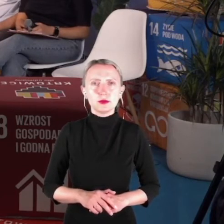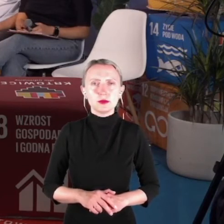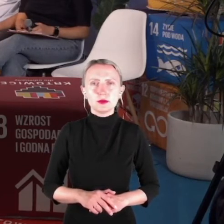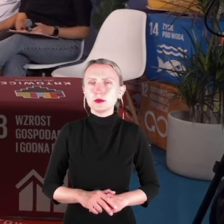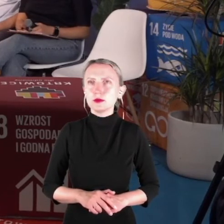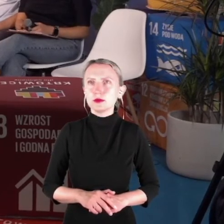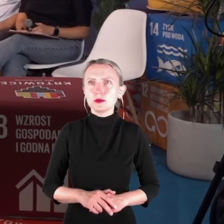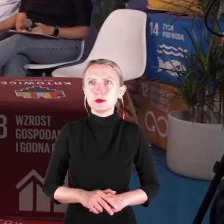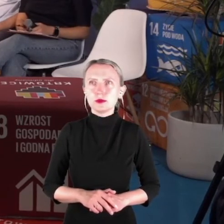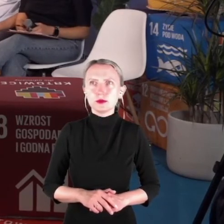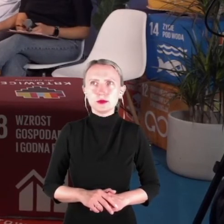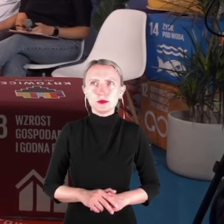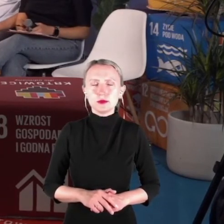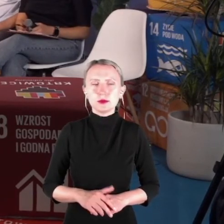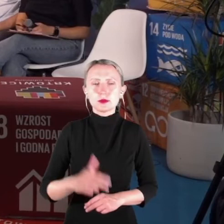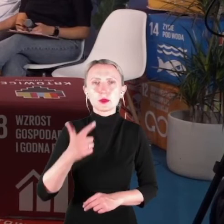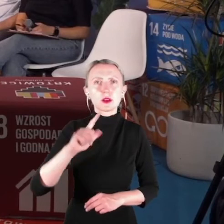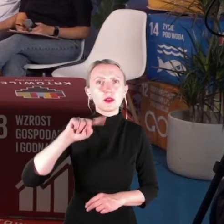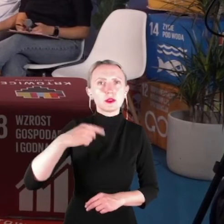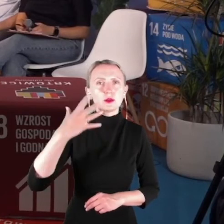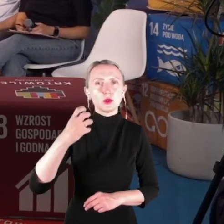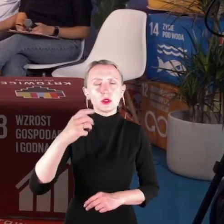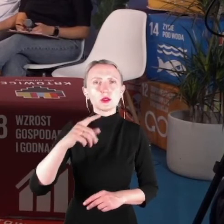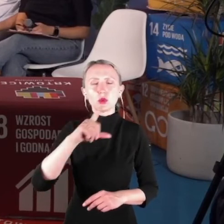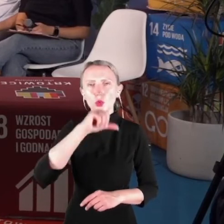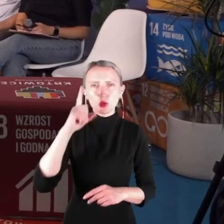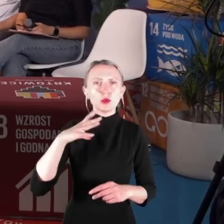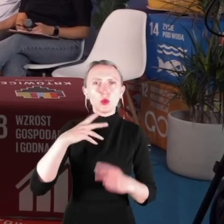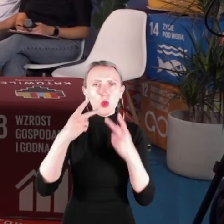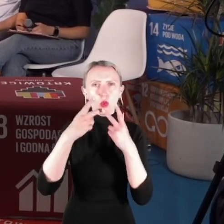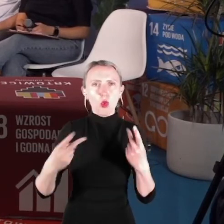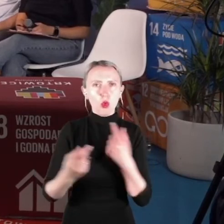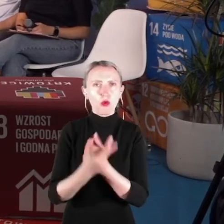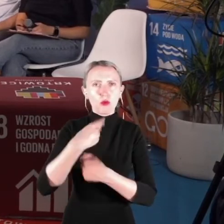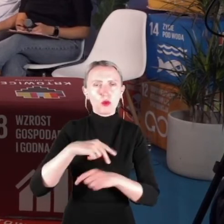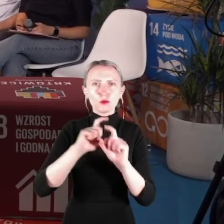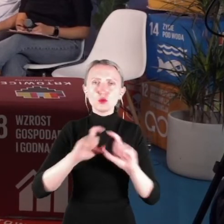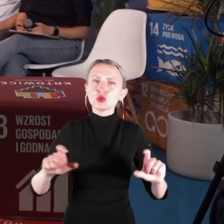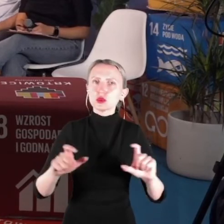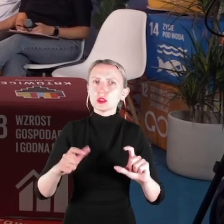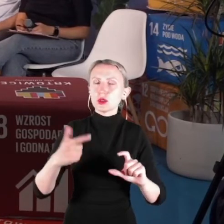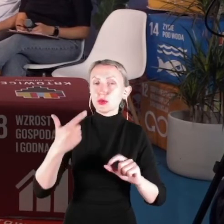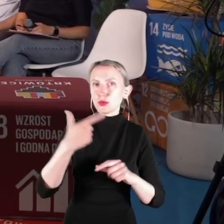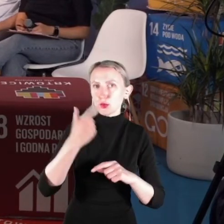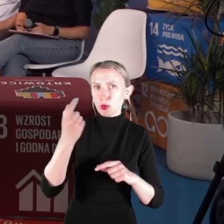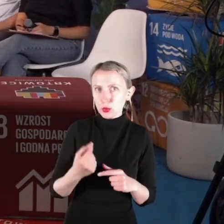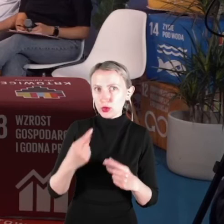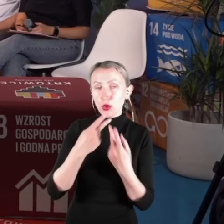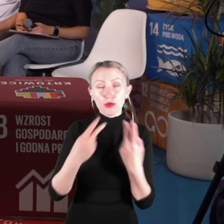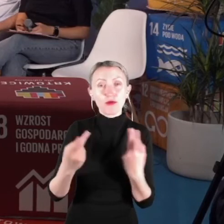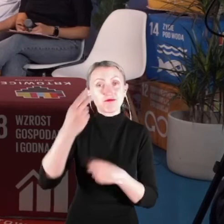visitors over the period of 3 days in the center of Amsterdam, and we wanted to implement IoT